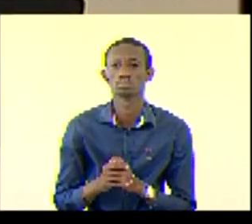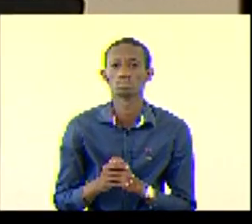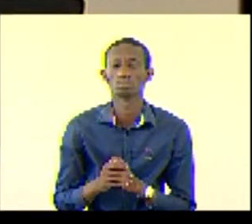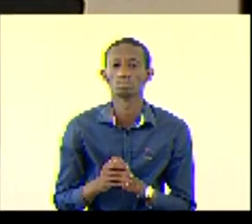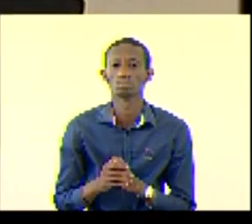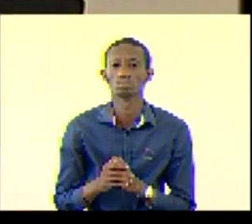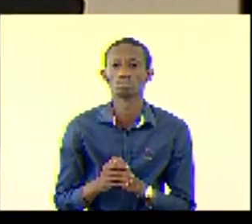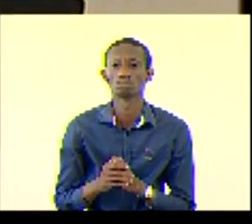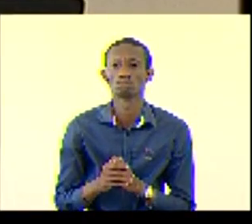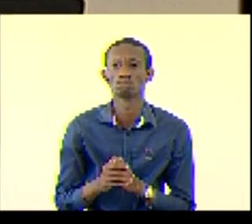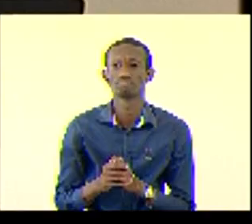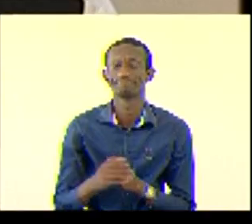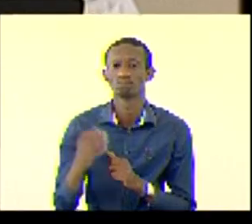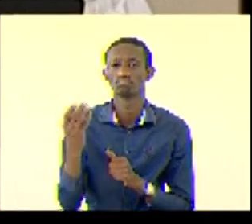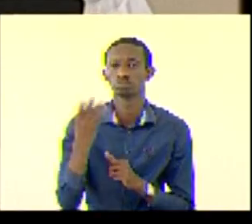4 oxide